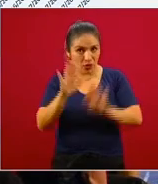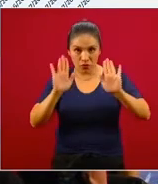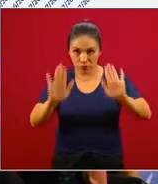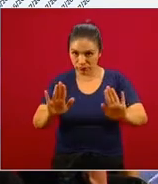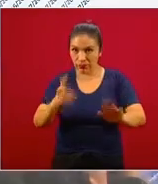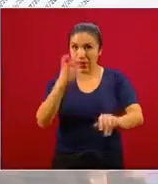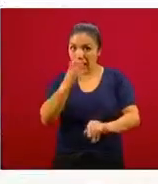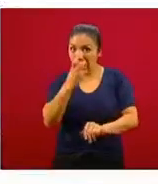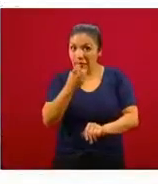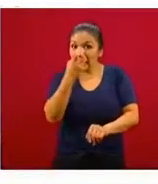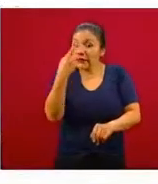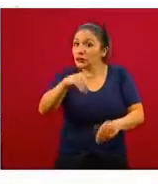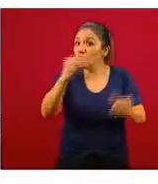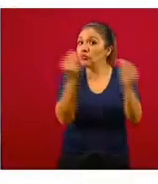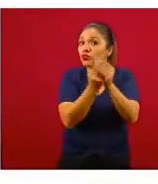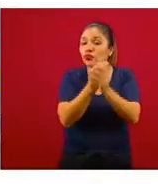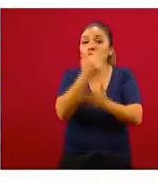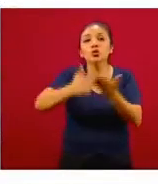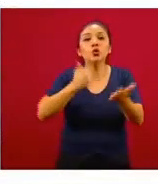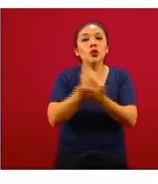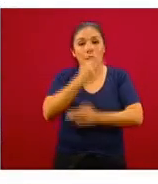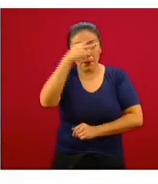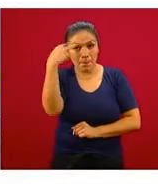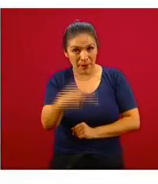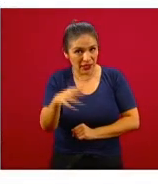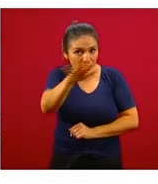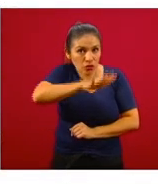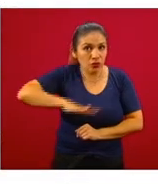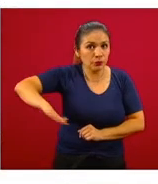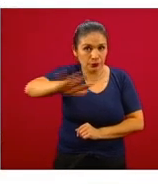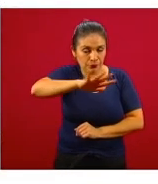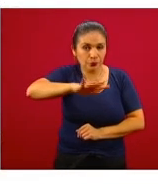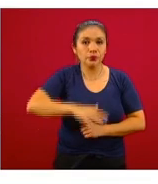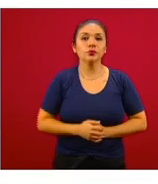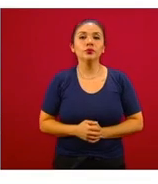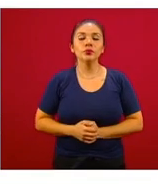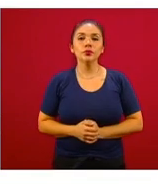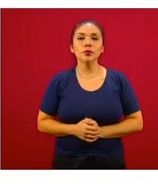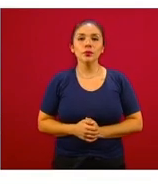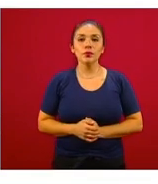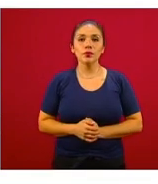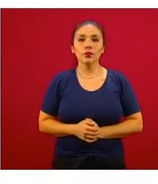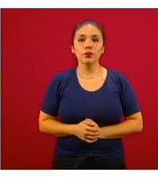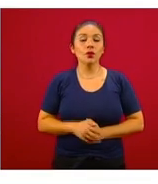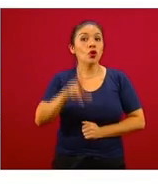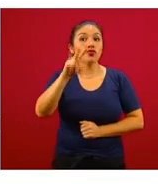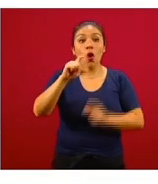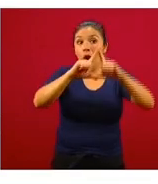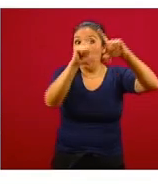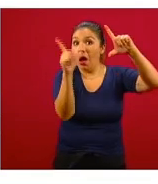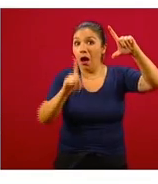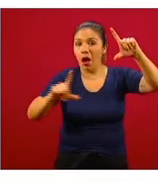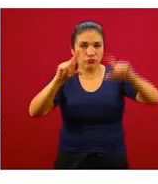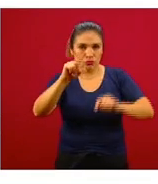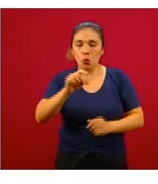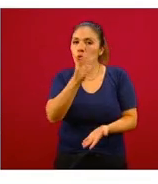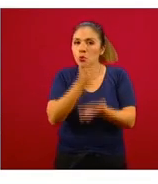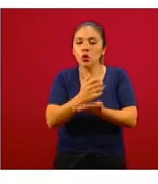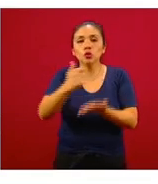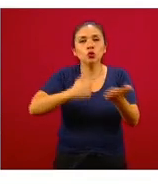taking Mexico City as an example to illustrate my point. This data is relevant to Mexico City. This is